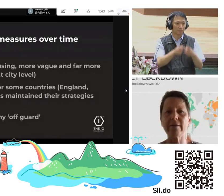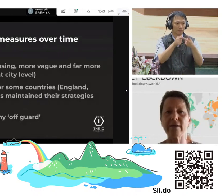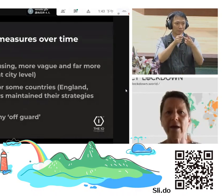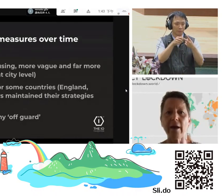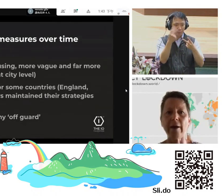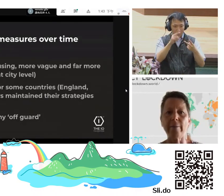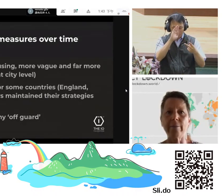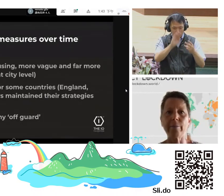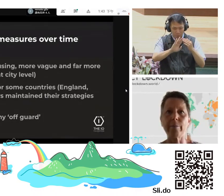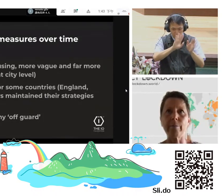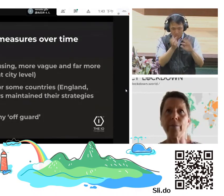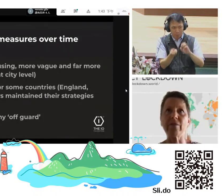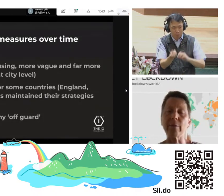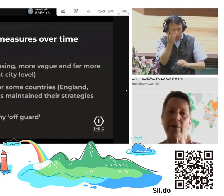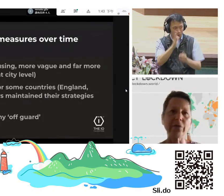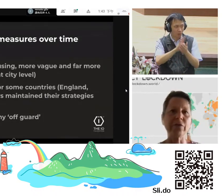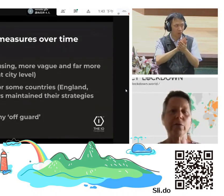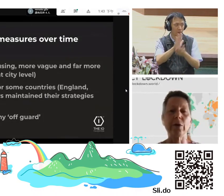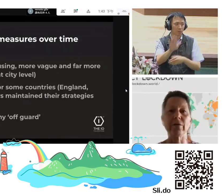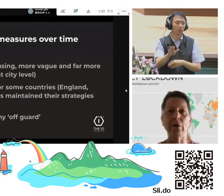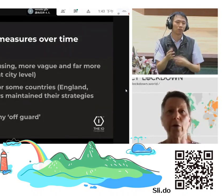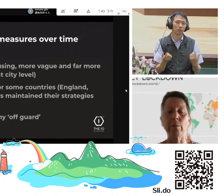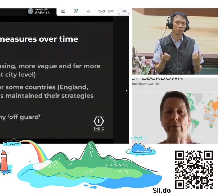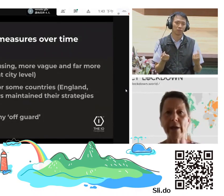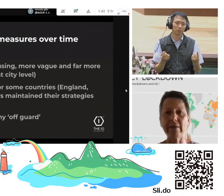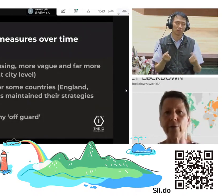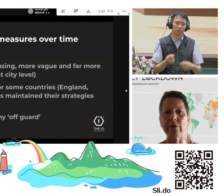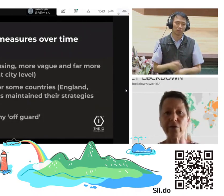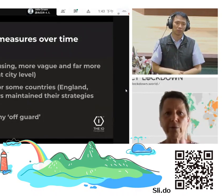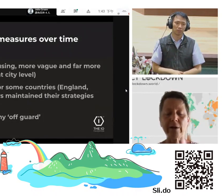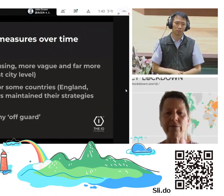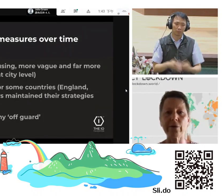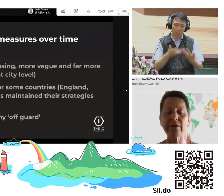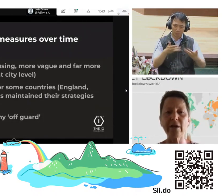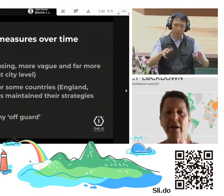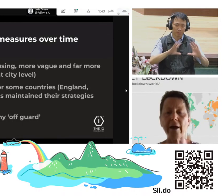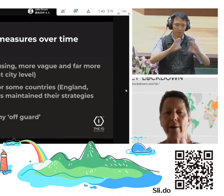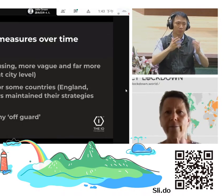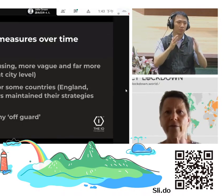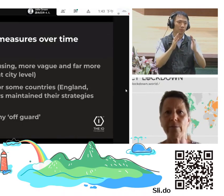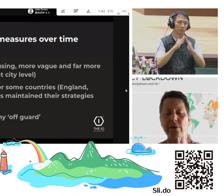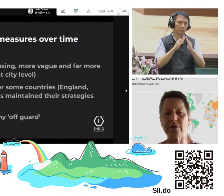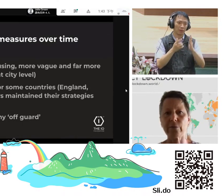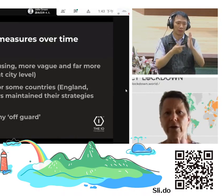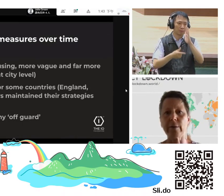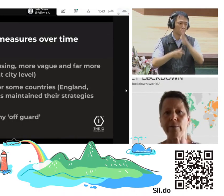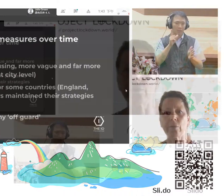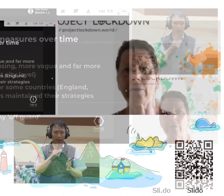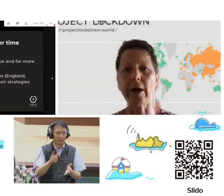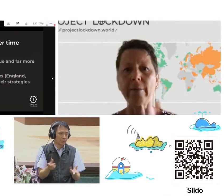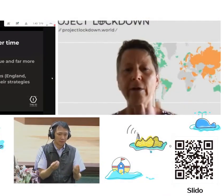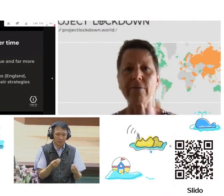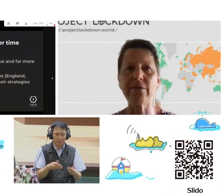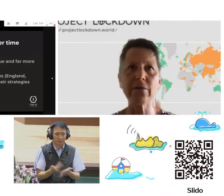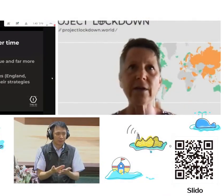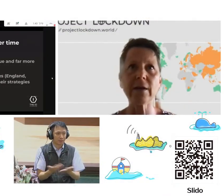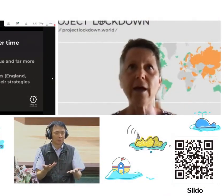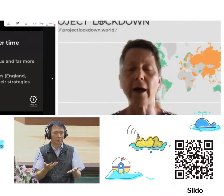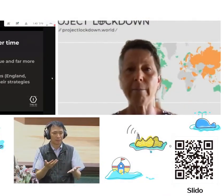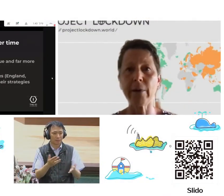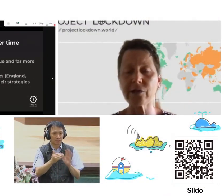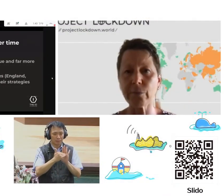ways, some of the countries weren't so prepared, they weren't so ready for it. So the measures were a little bit more